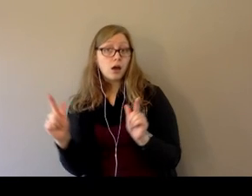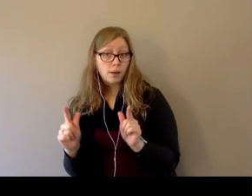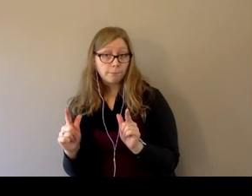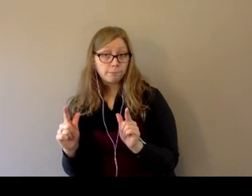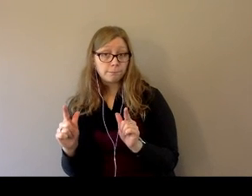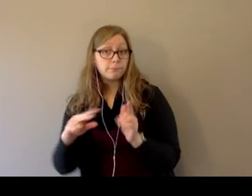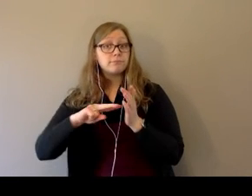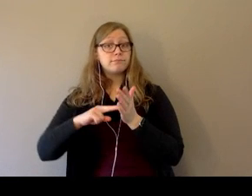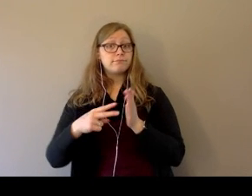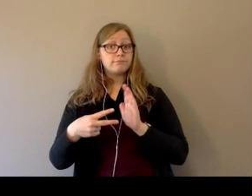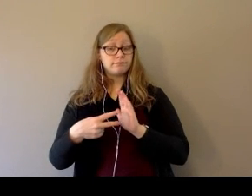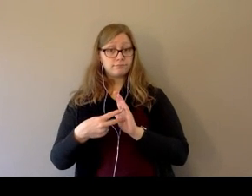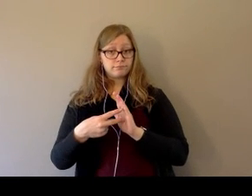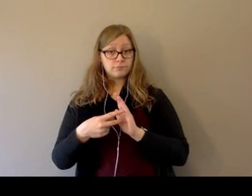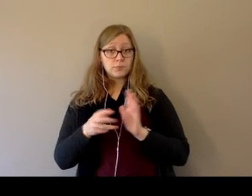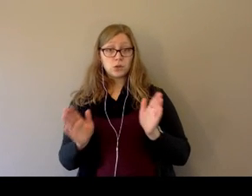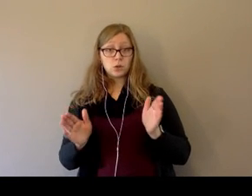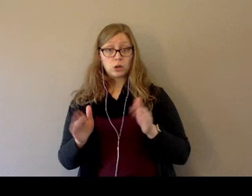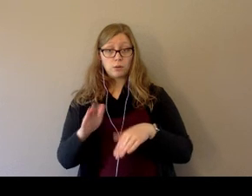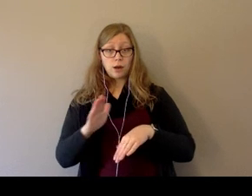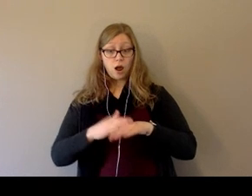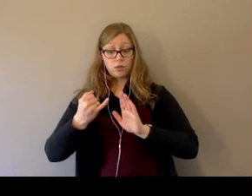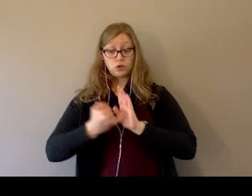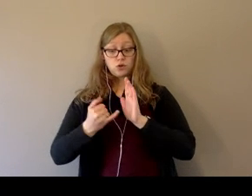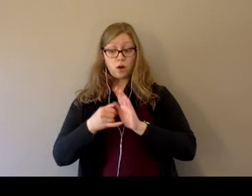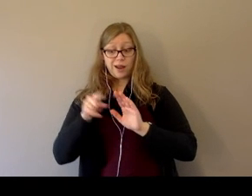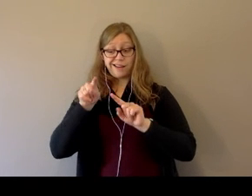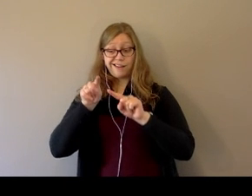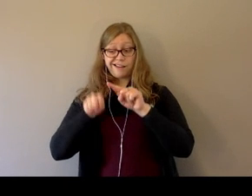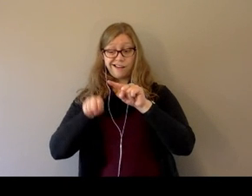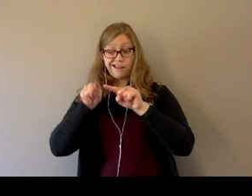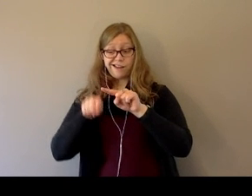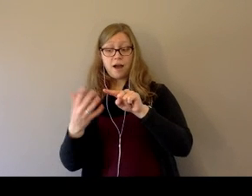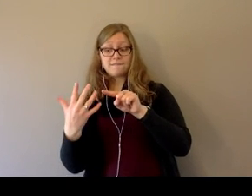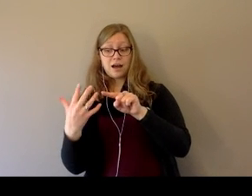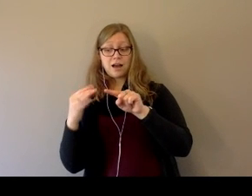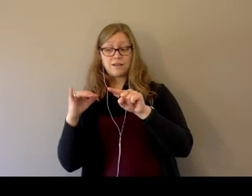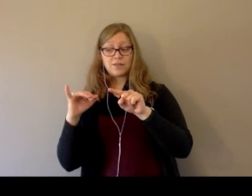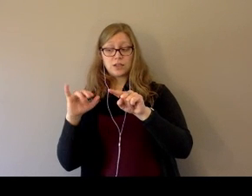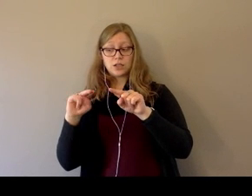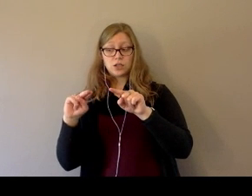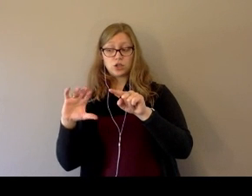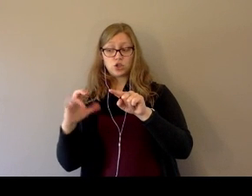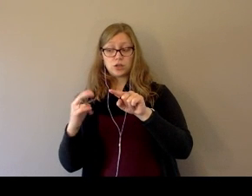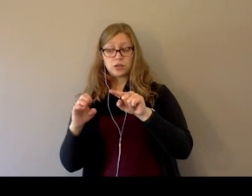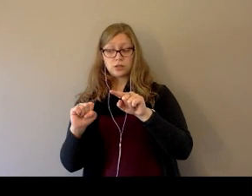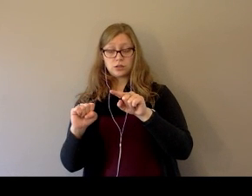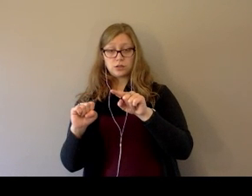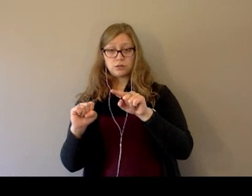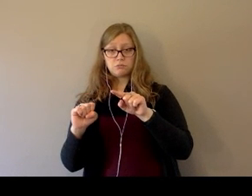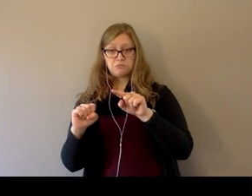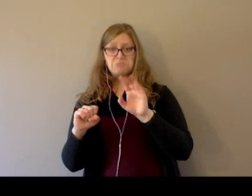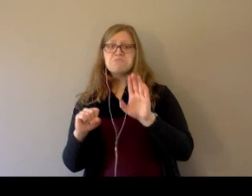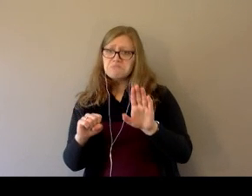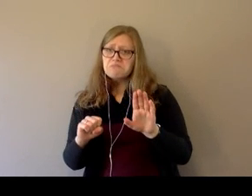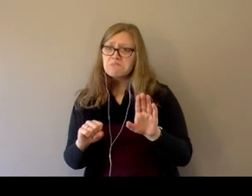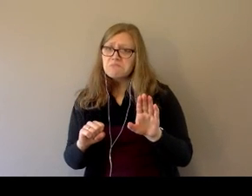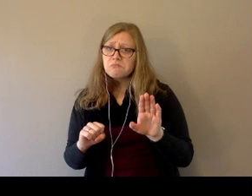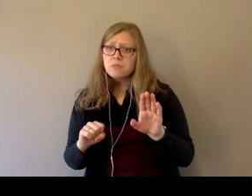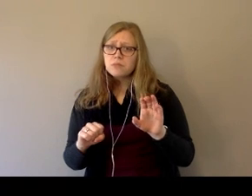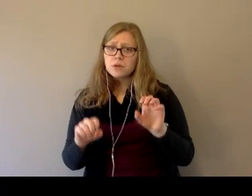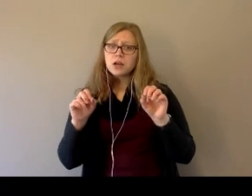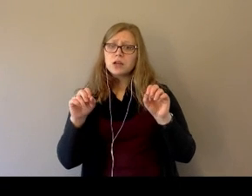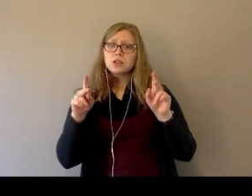her room on the drawing is 5 inches. It's okay that in this case that the